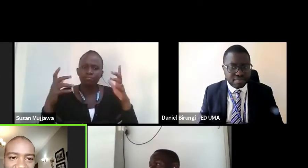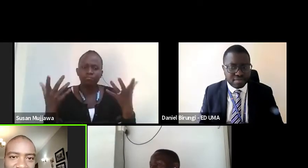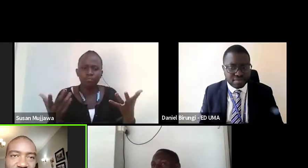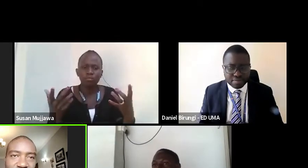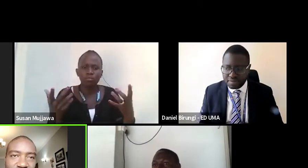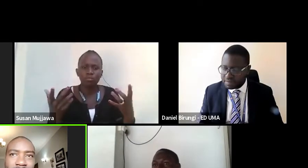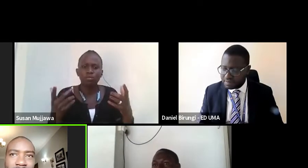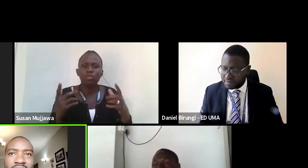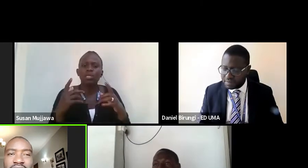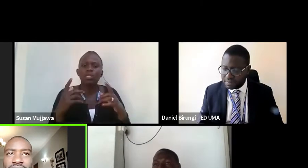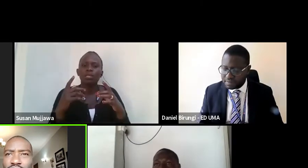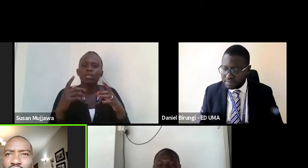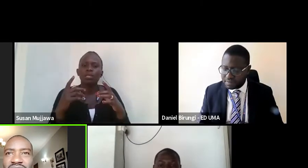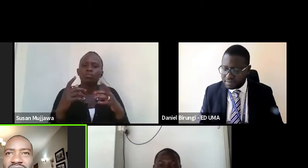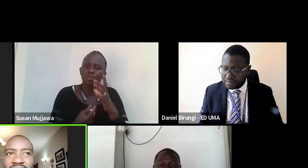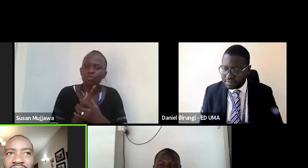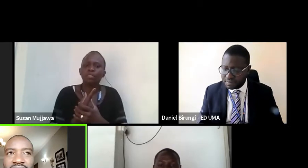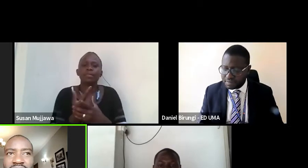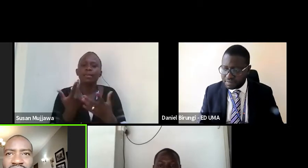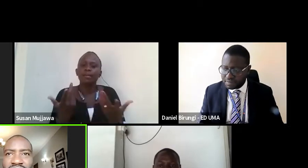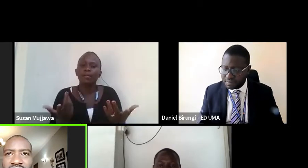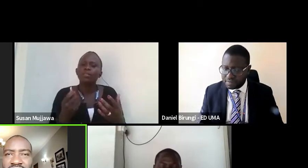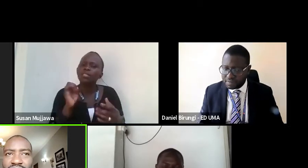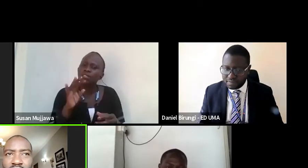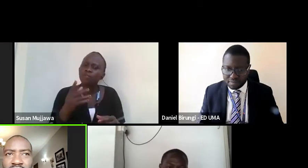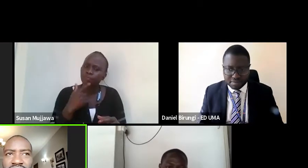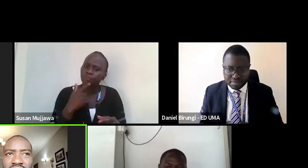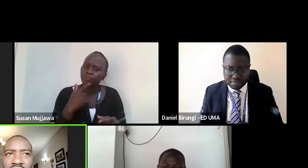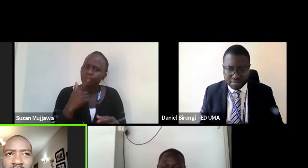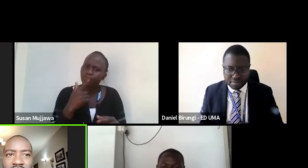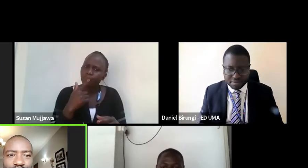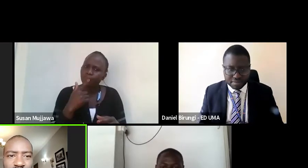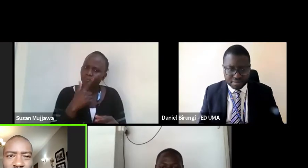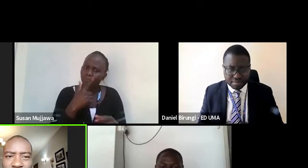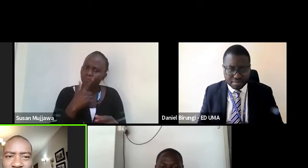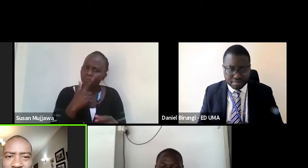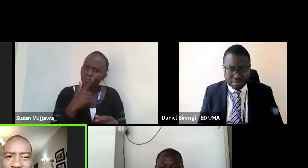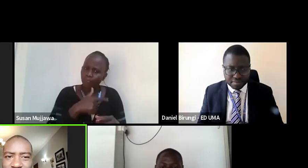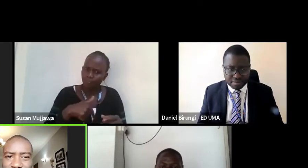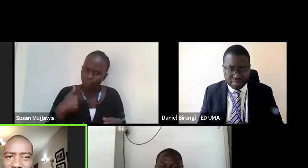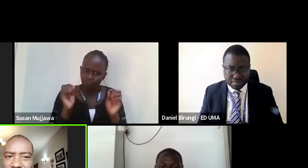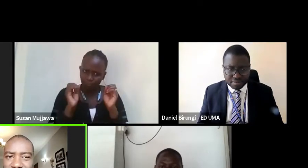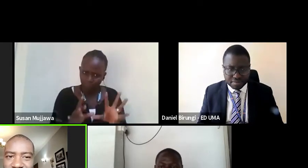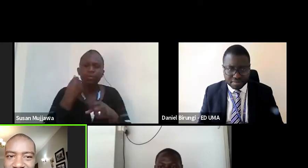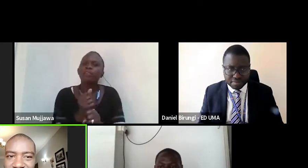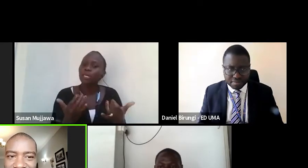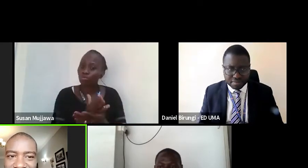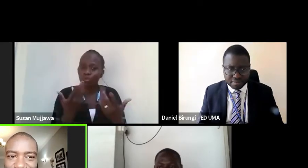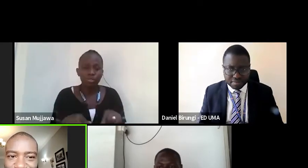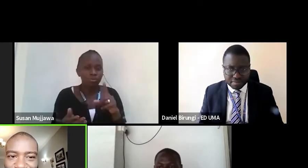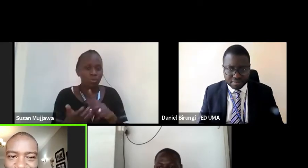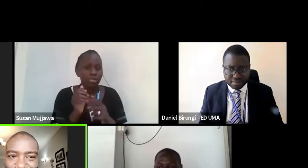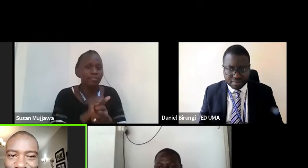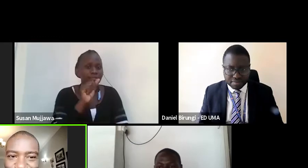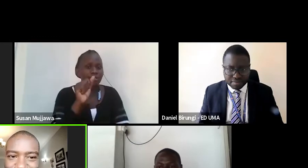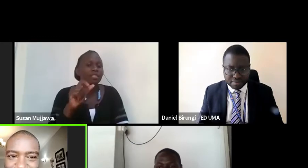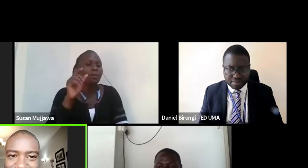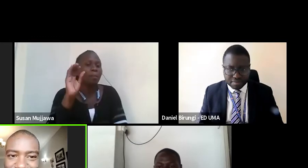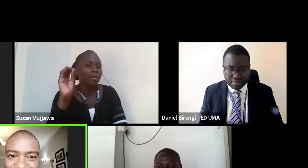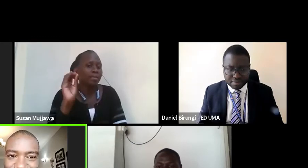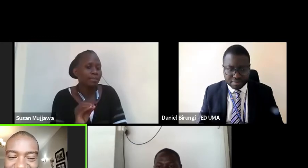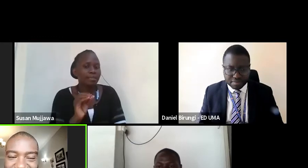opportunities in manufacturing. If I'm not mistaken, manufacturing at the moment, have we cracked 15% yet in terms of contribution to